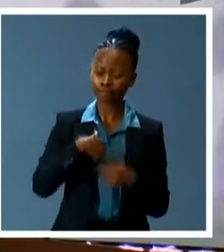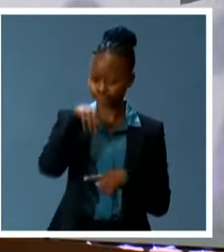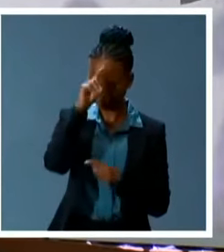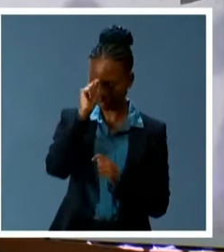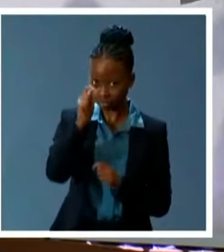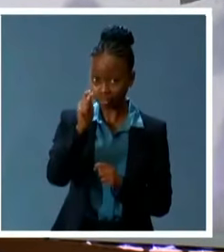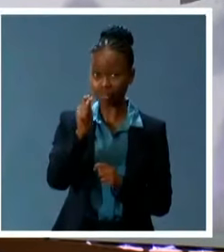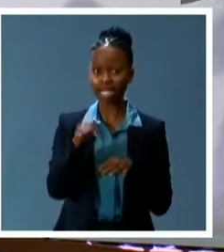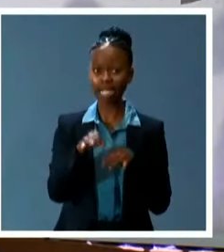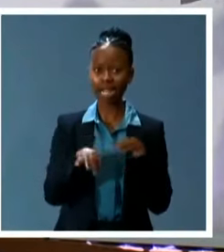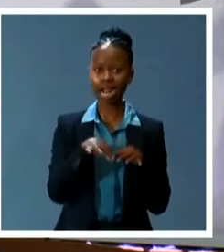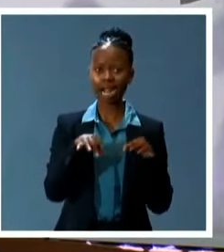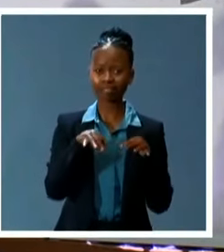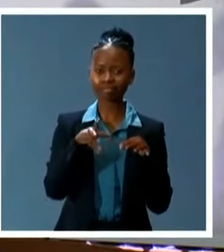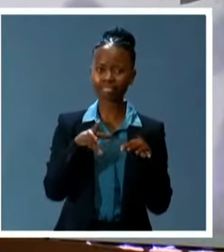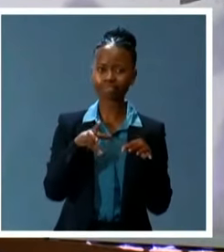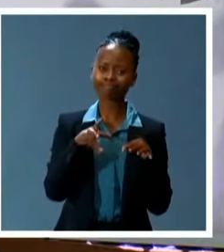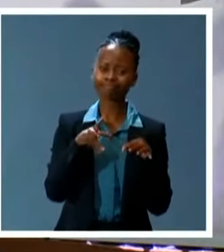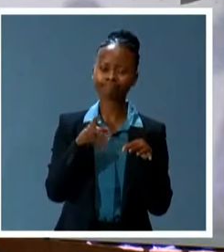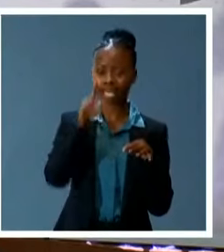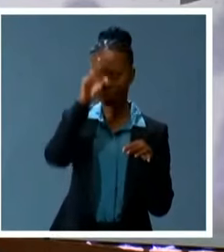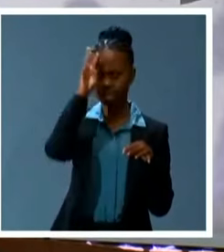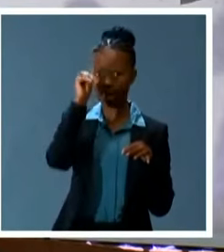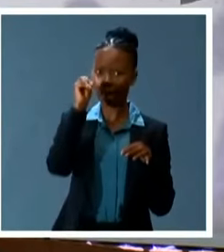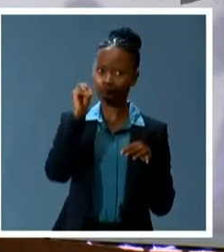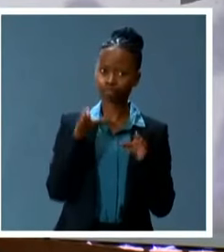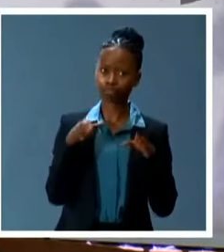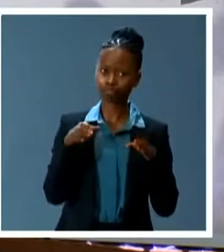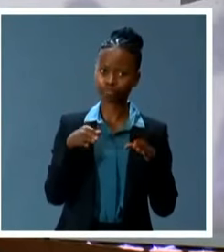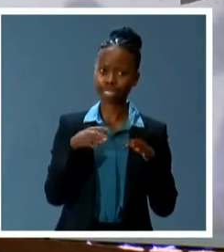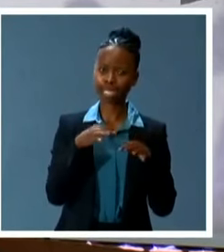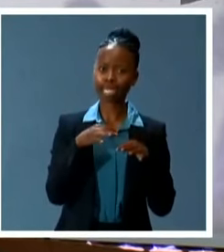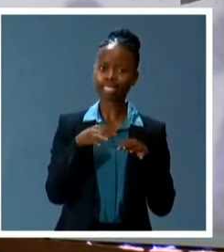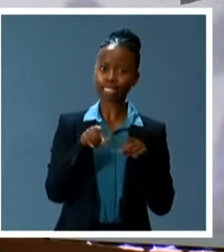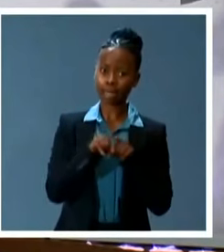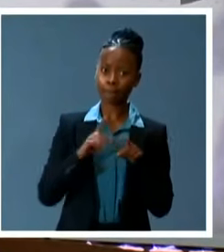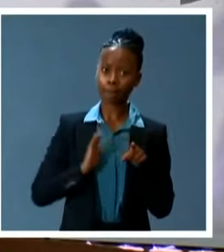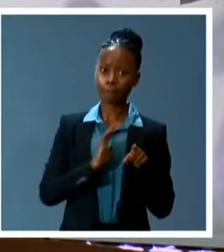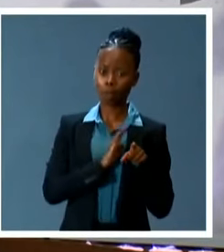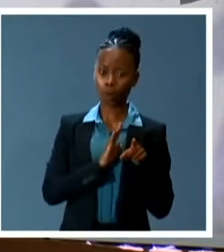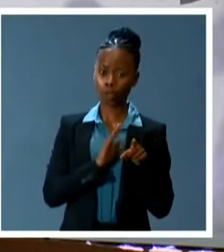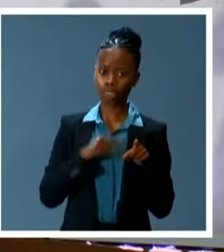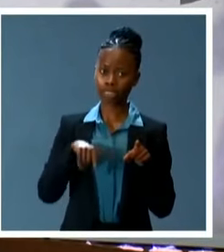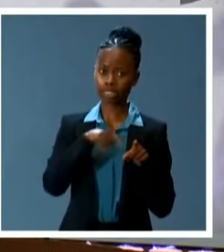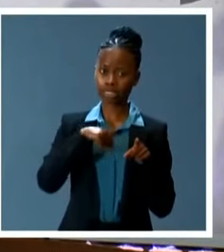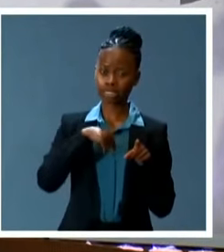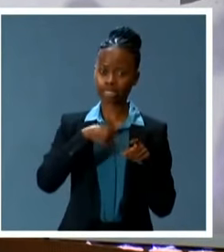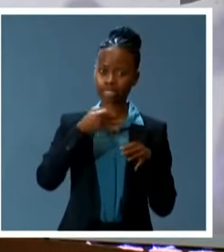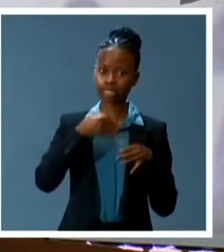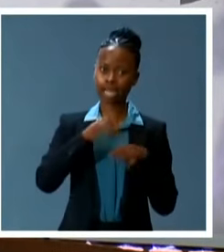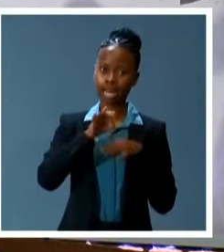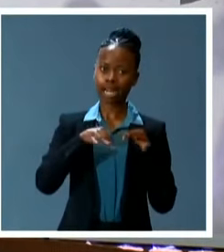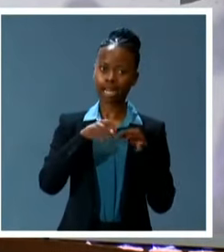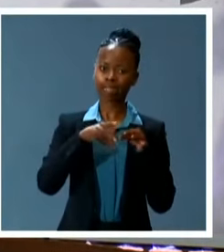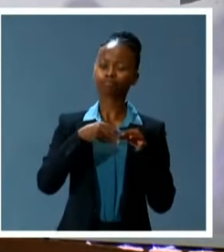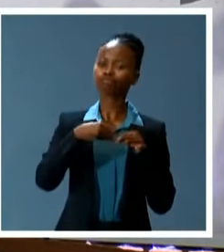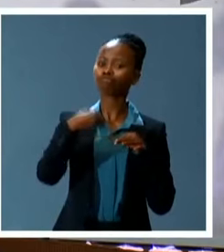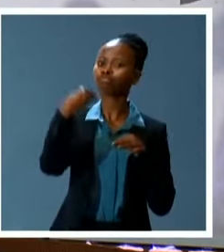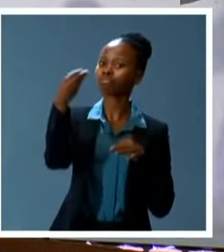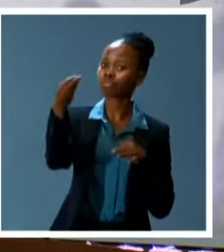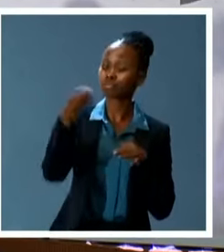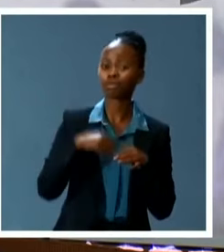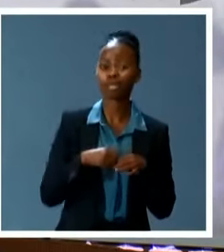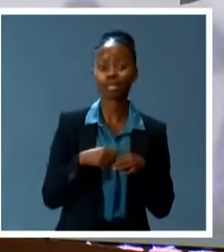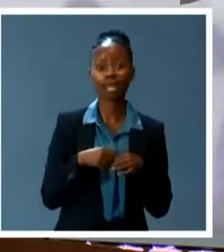as the Nelson Mandela Foundation, as well as the Board of Trustees of the Nelson Mandela Foundation, we would just like to give